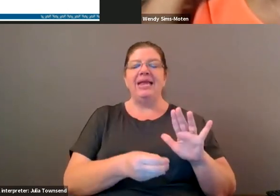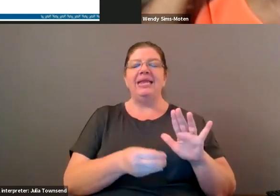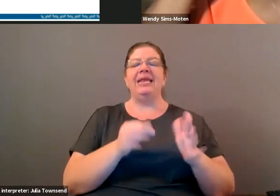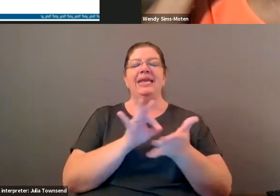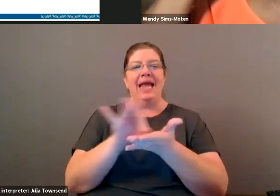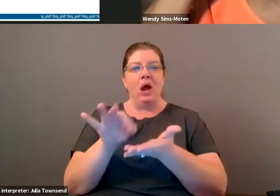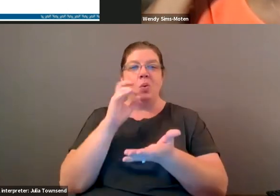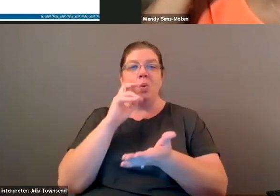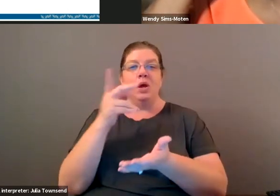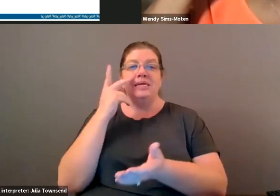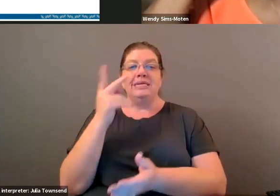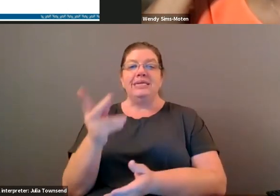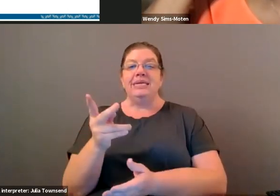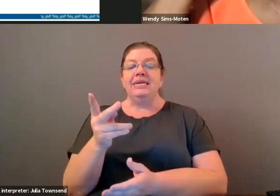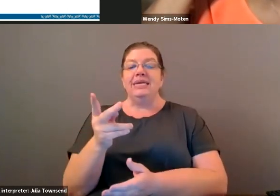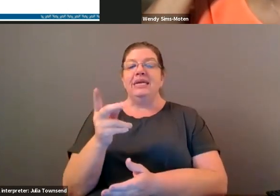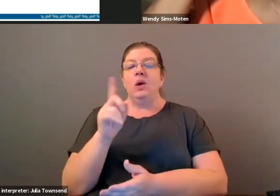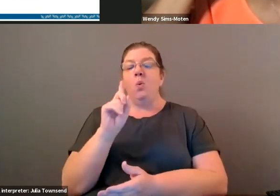will see